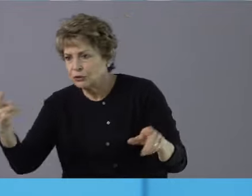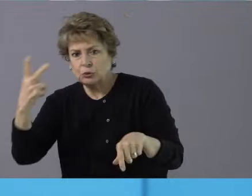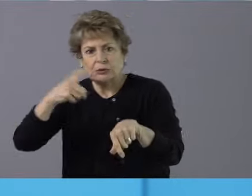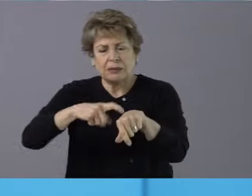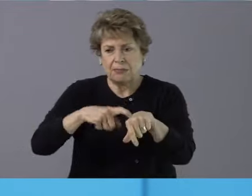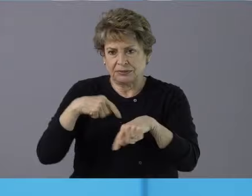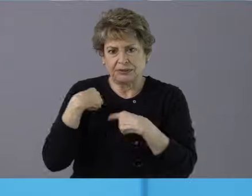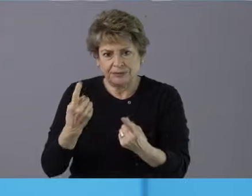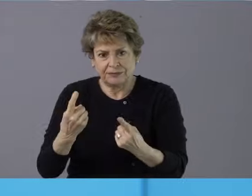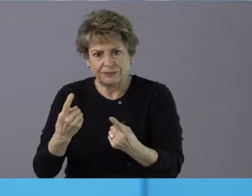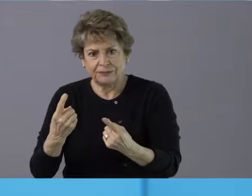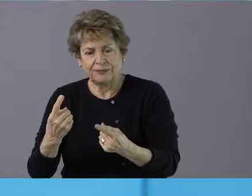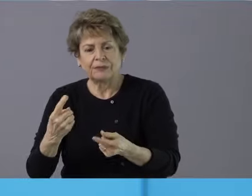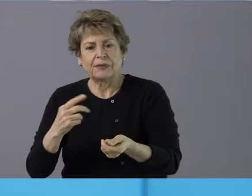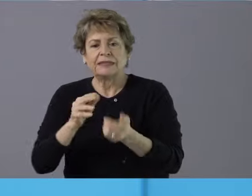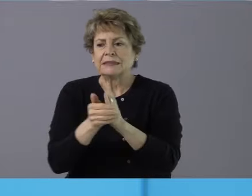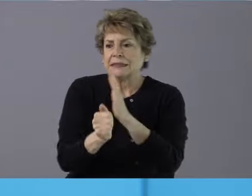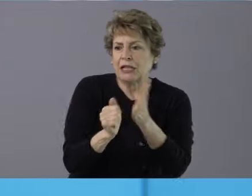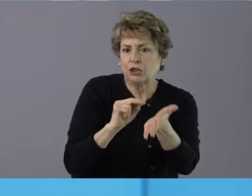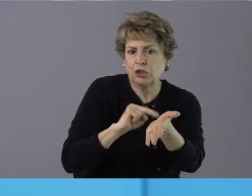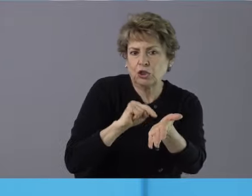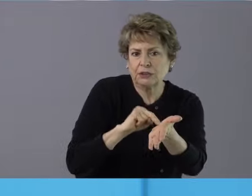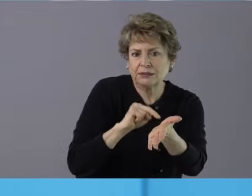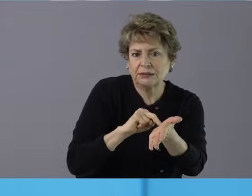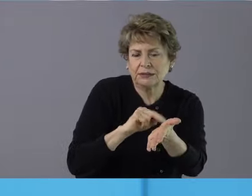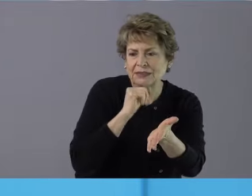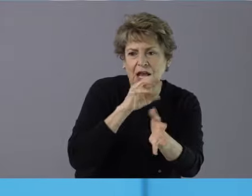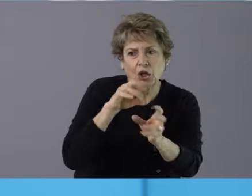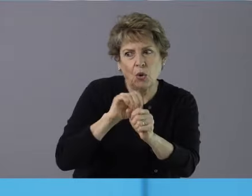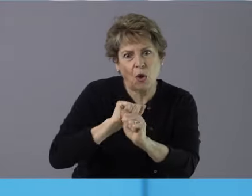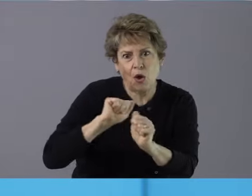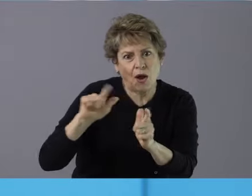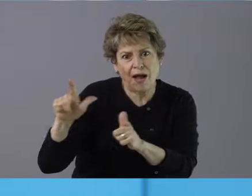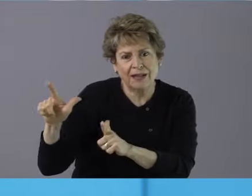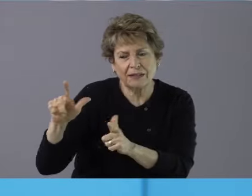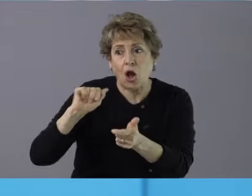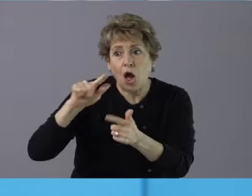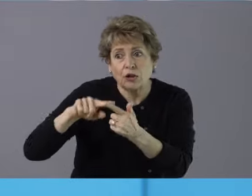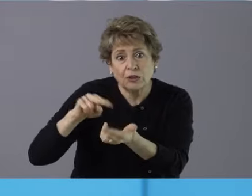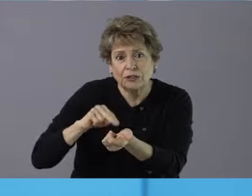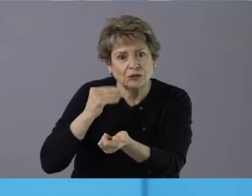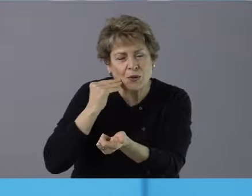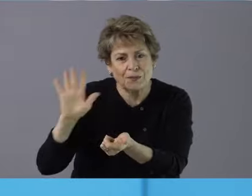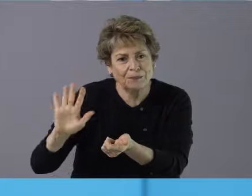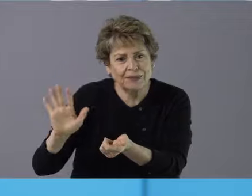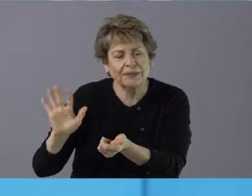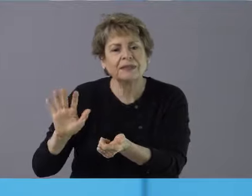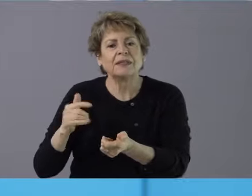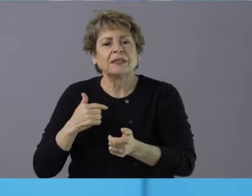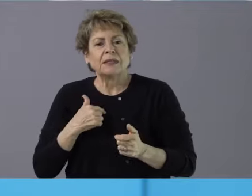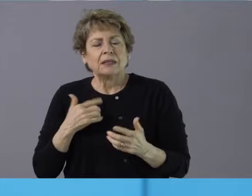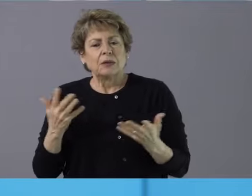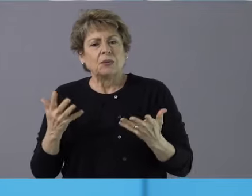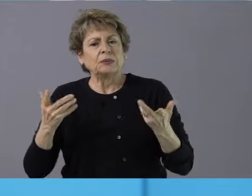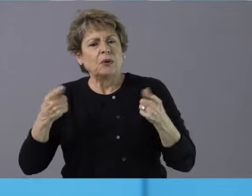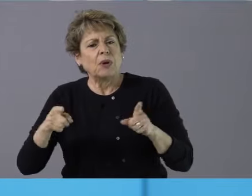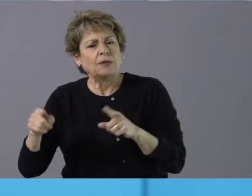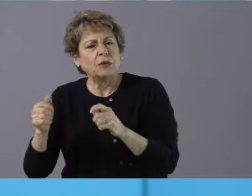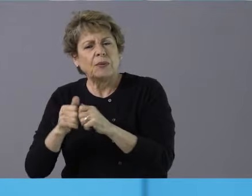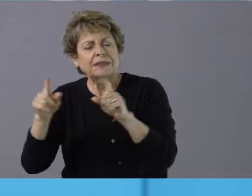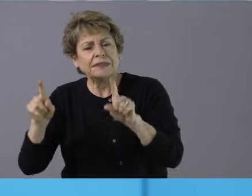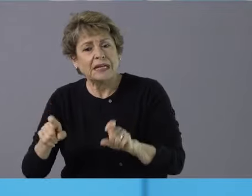or so assisted living facilities in Arizona. What's the status of testing? Can we expect weekly testing of staff? And because that really seems to be